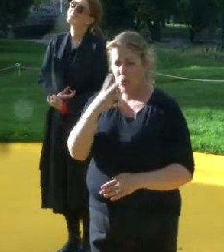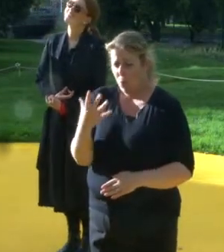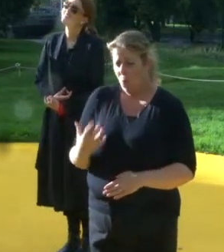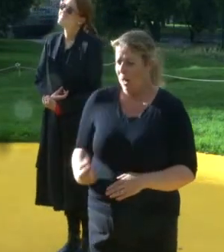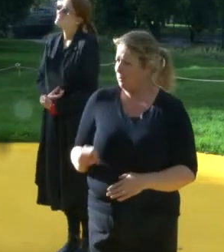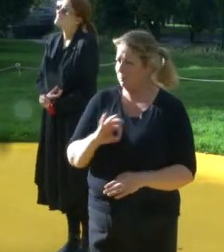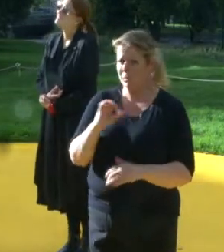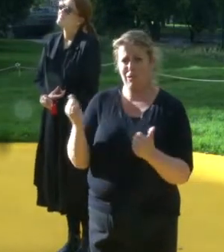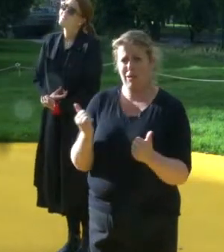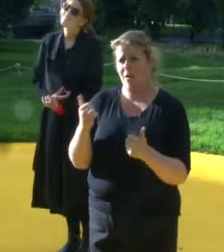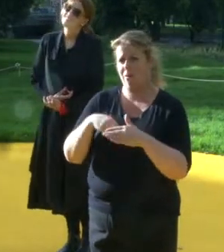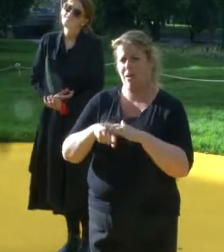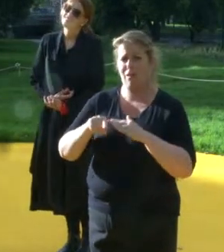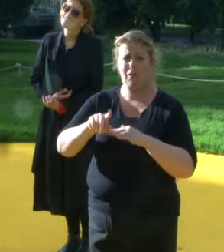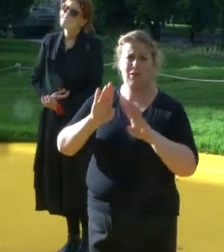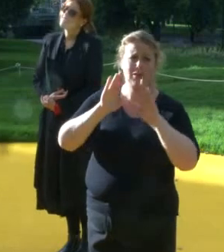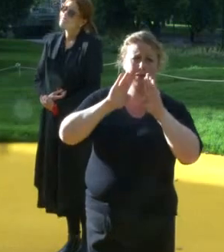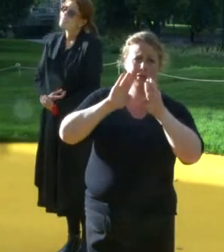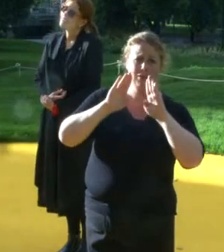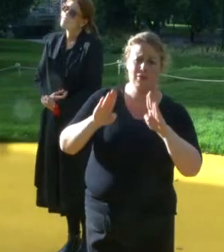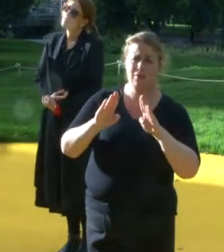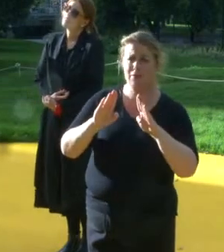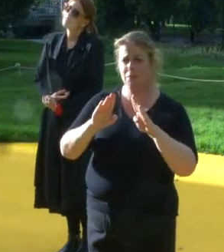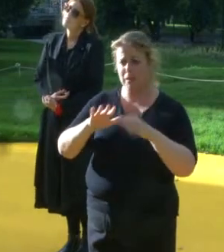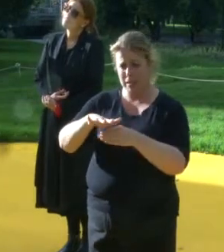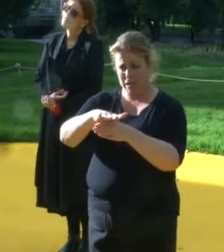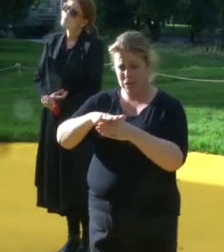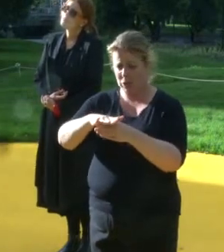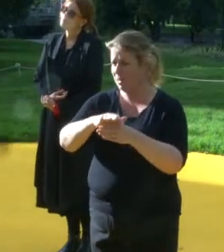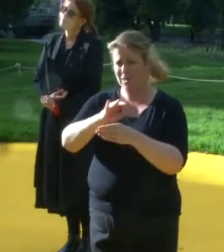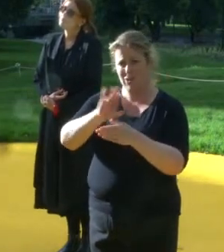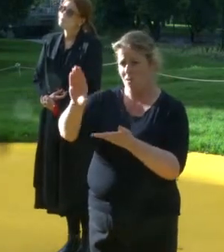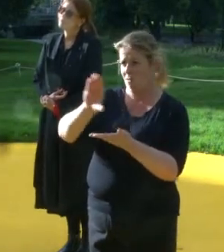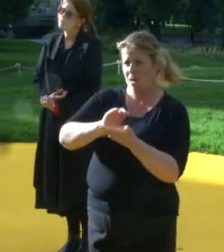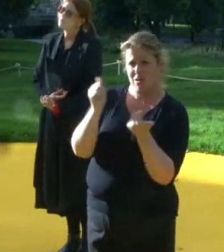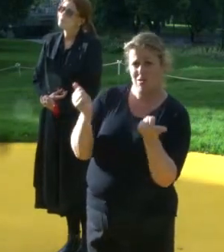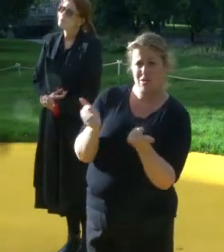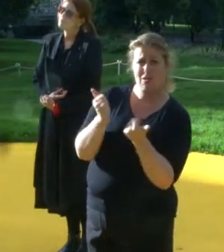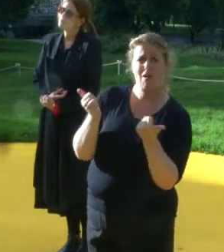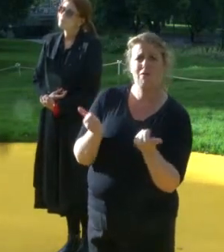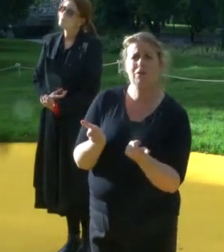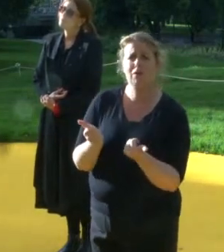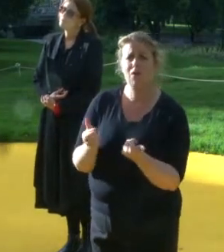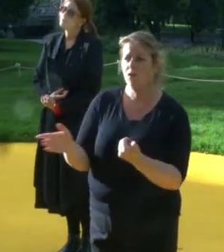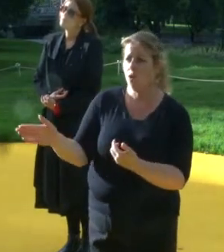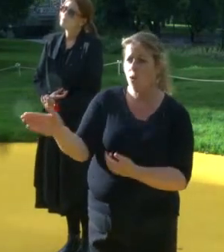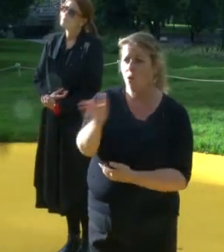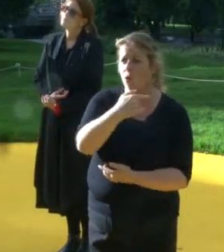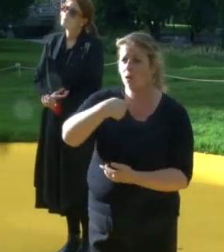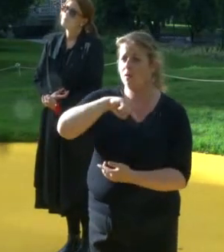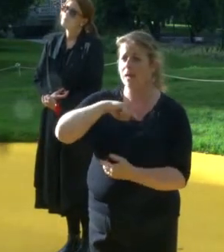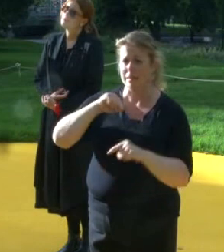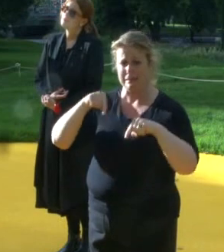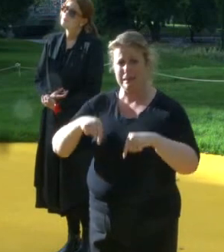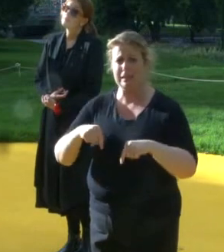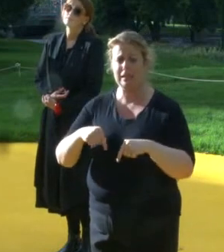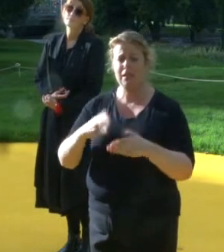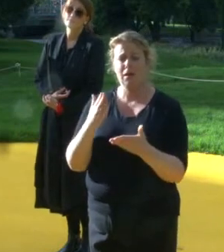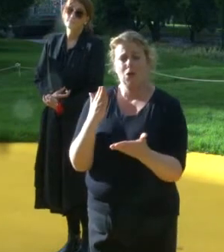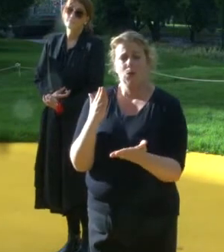in this incredibly underfunded and under-recognised industry for us all to be here, and I am